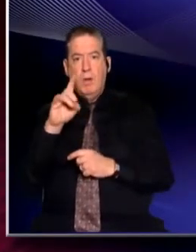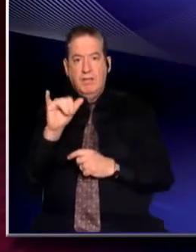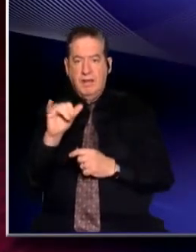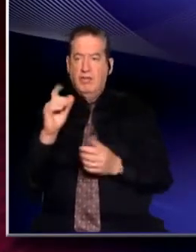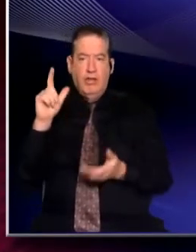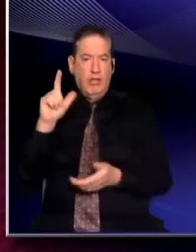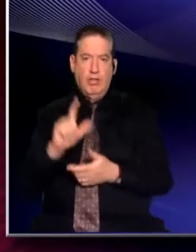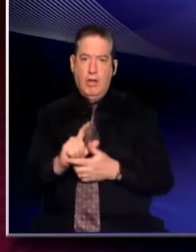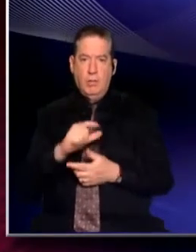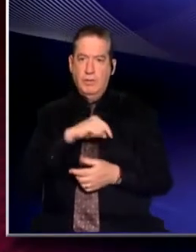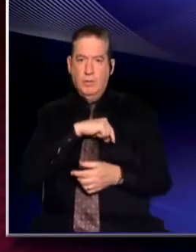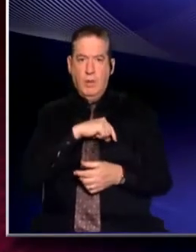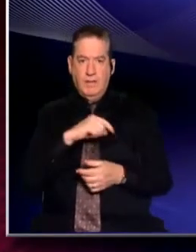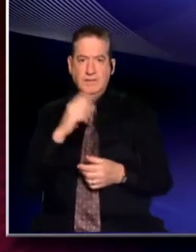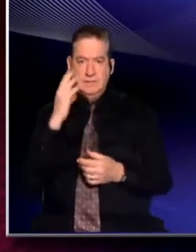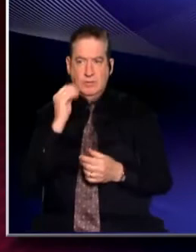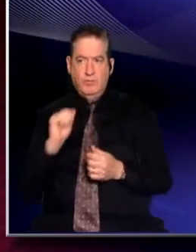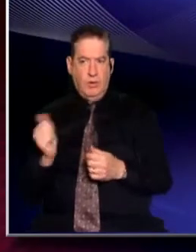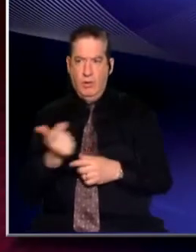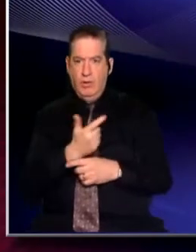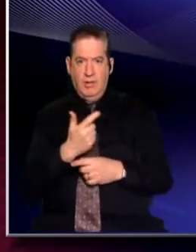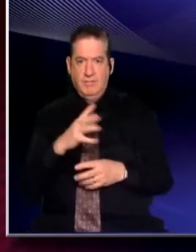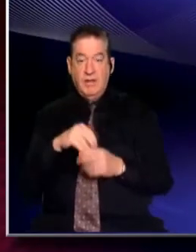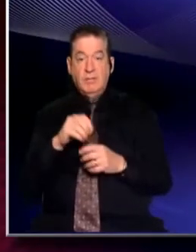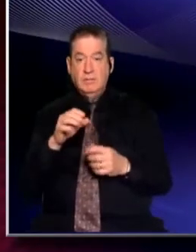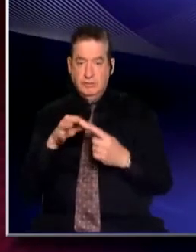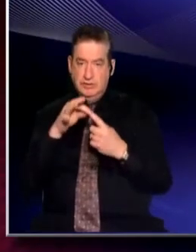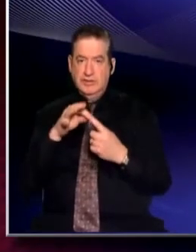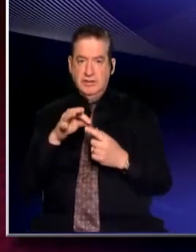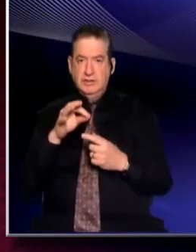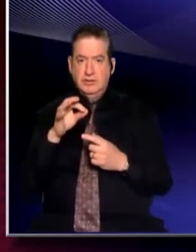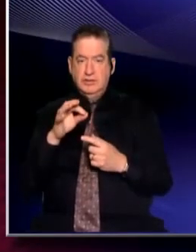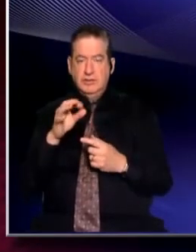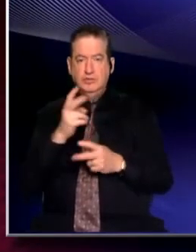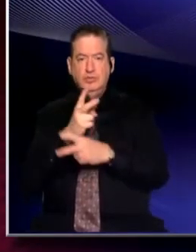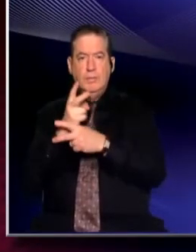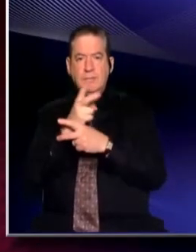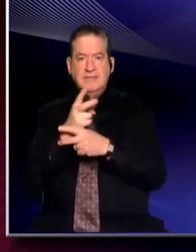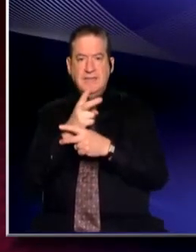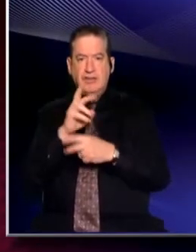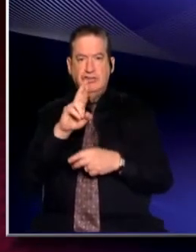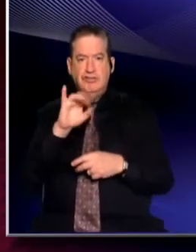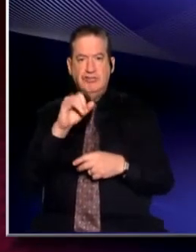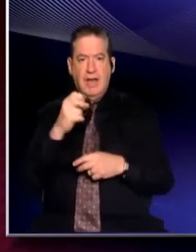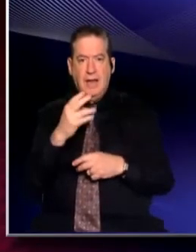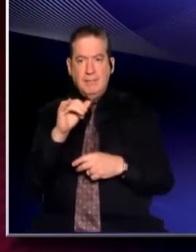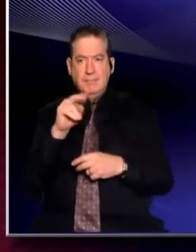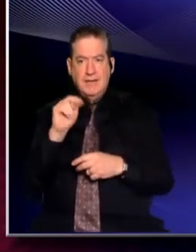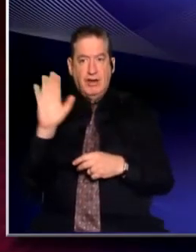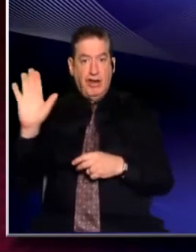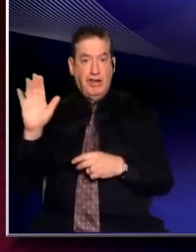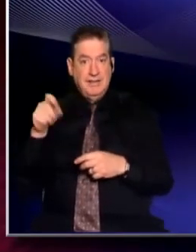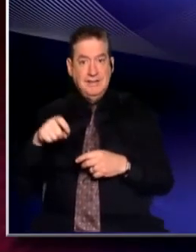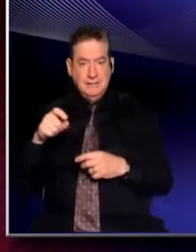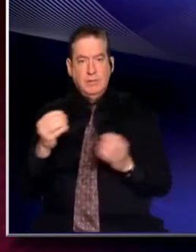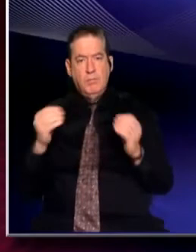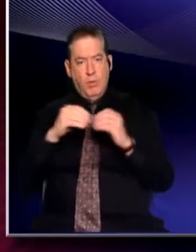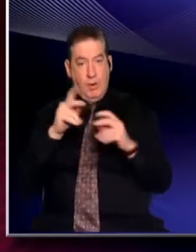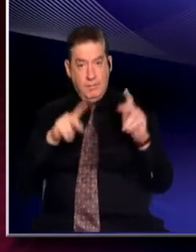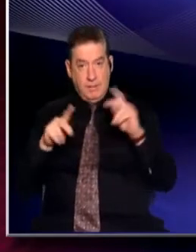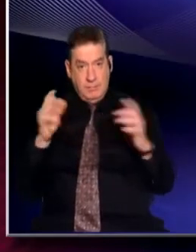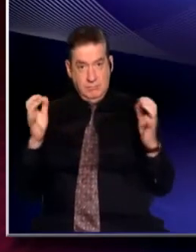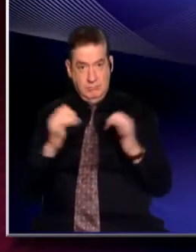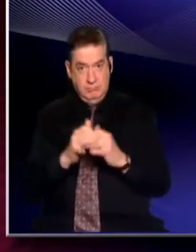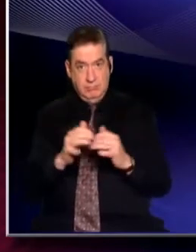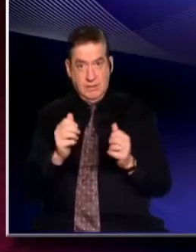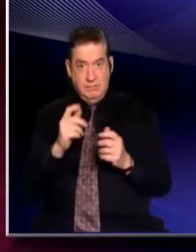involved. Particularly, I would say, for Superintendent Reichman, in her needs, the more people can meet in person, the better.